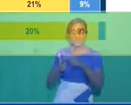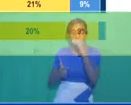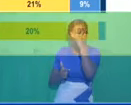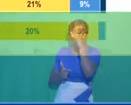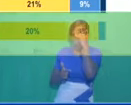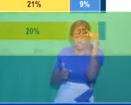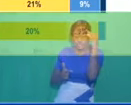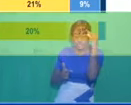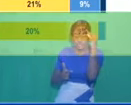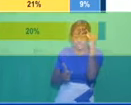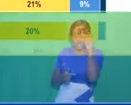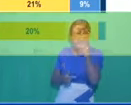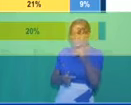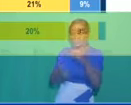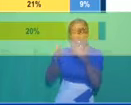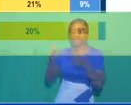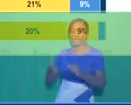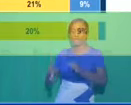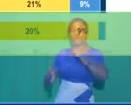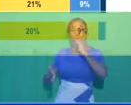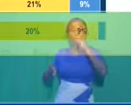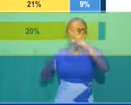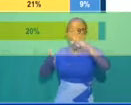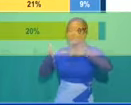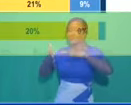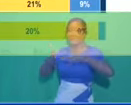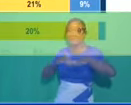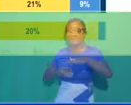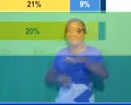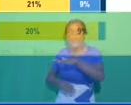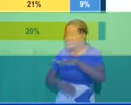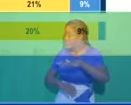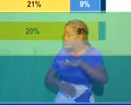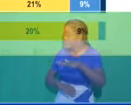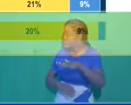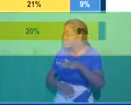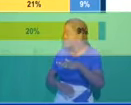That's students who are not reading at the basic proficiency. You